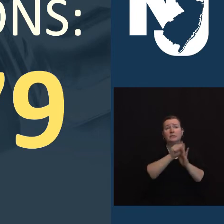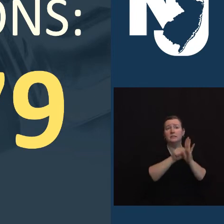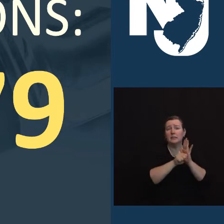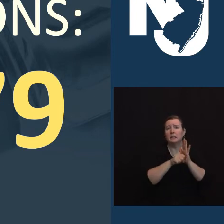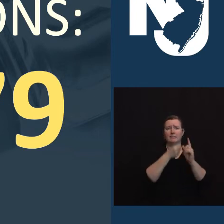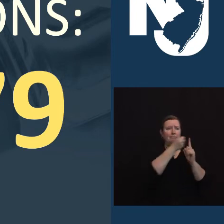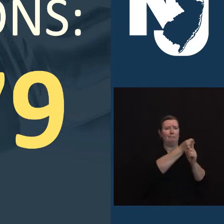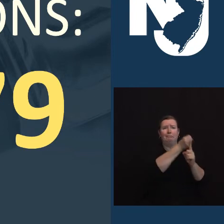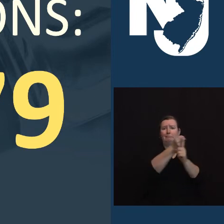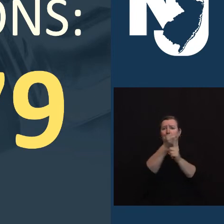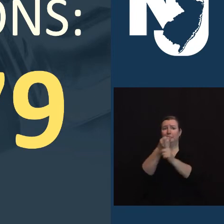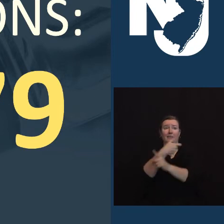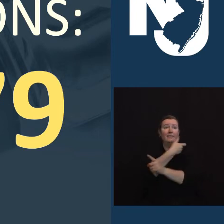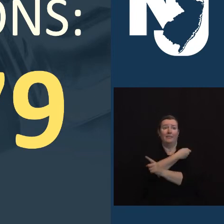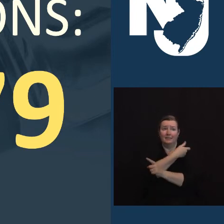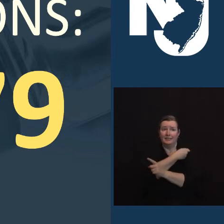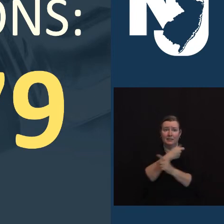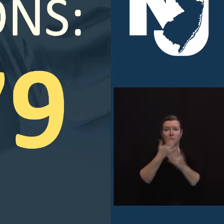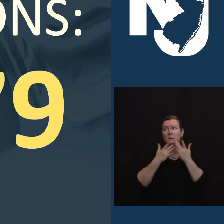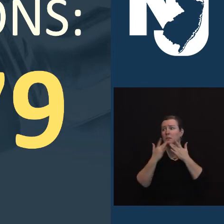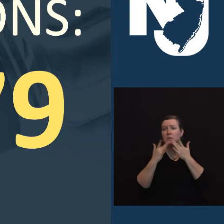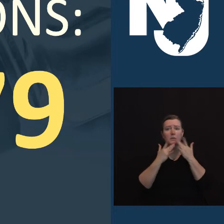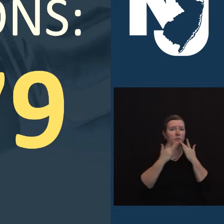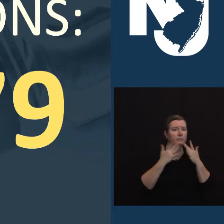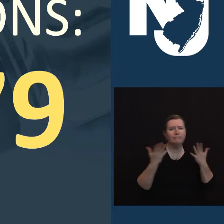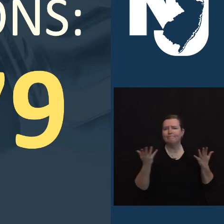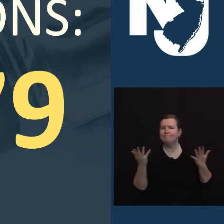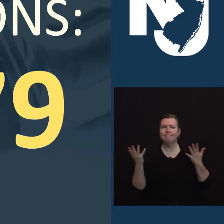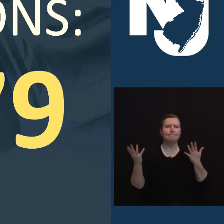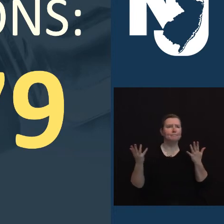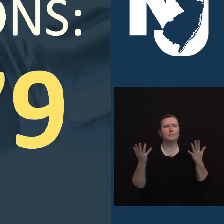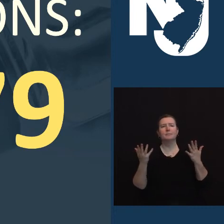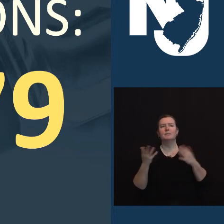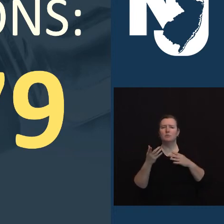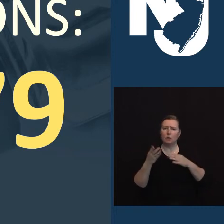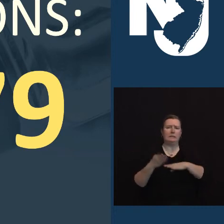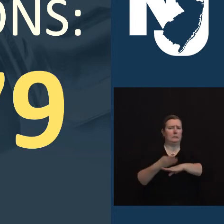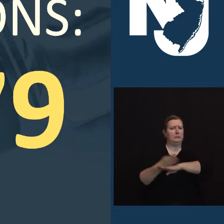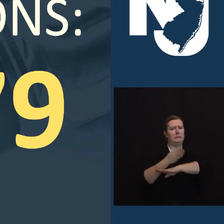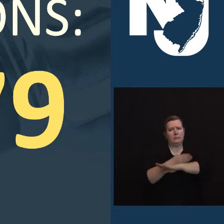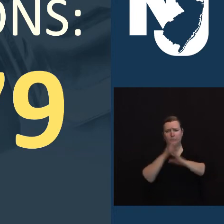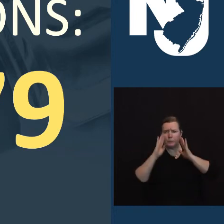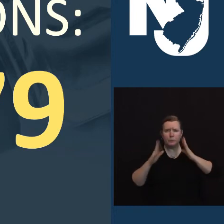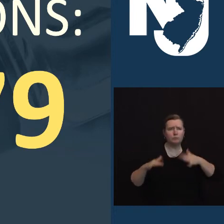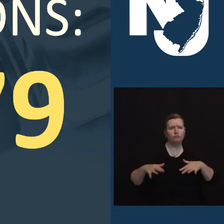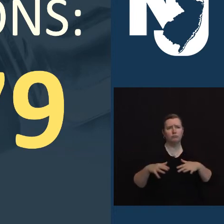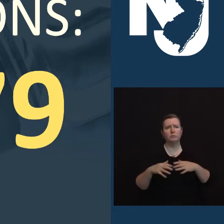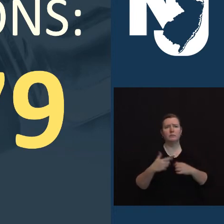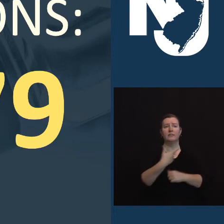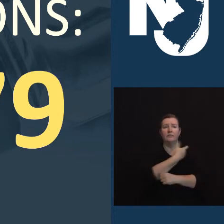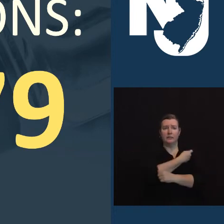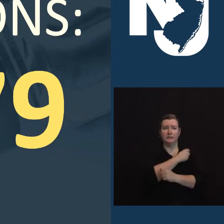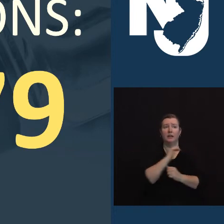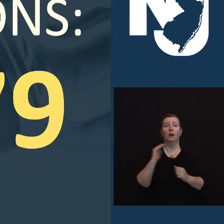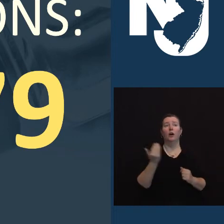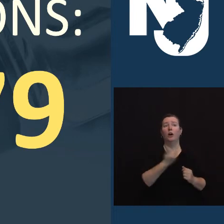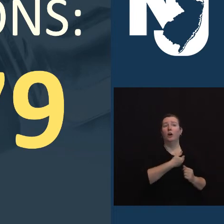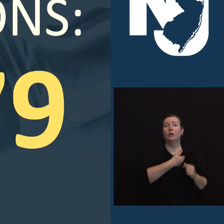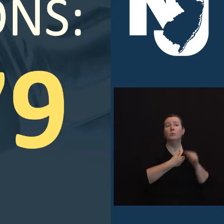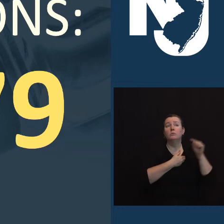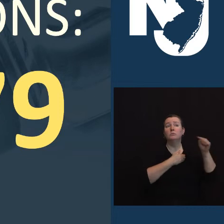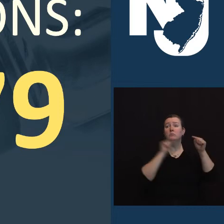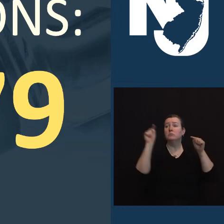tremendous strides every day with tens of thousands of doses administered. Our sites are open to anyone who lives, works,